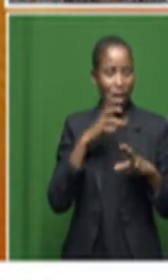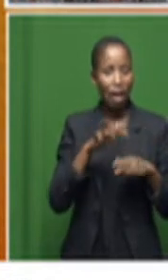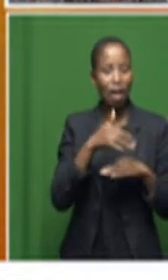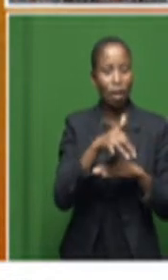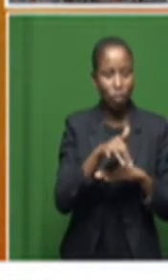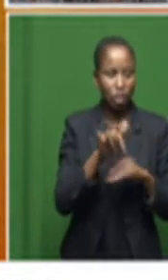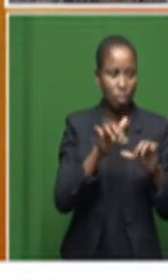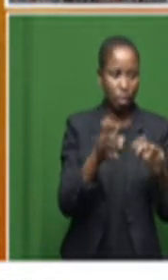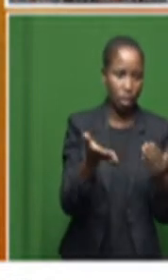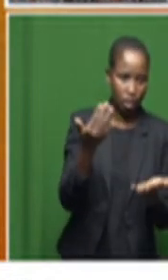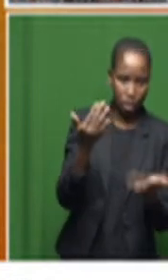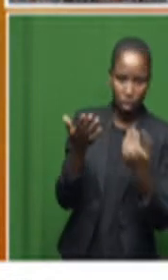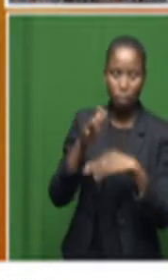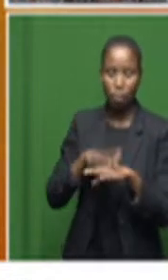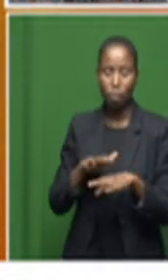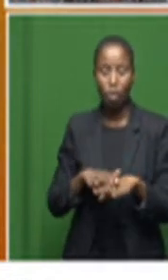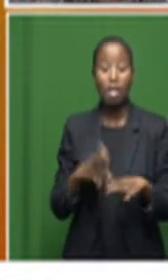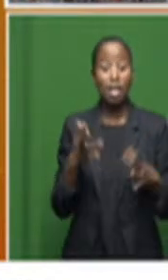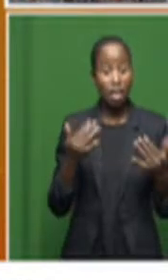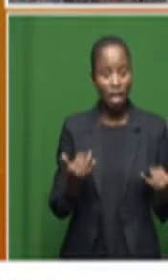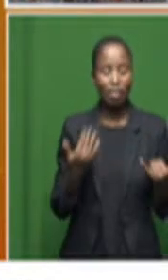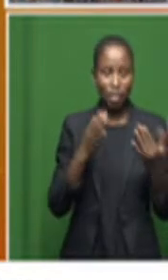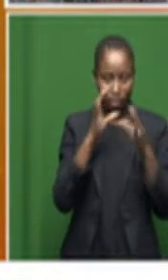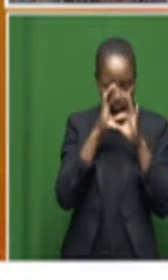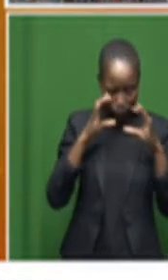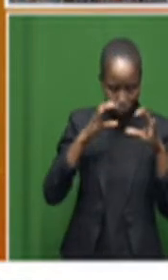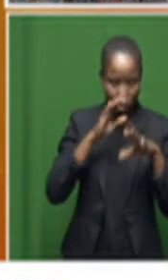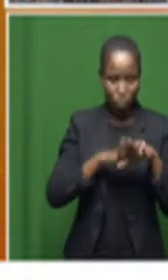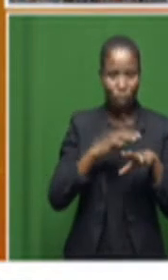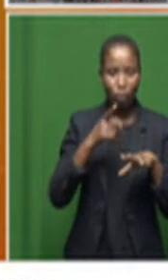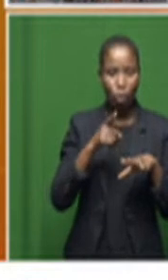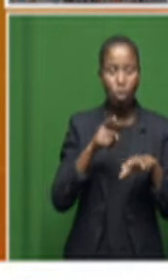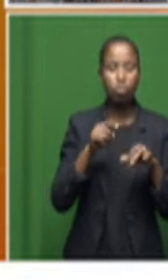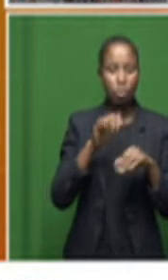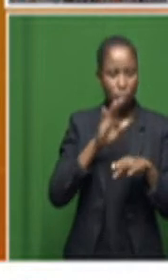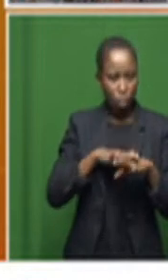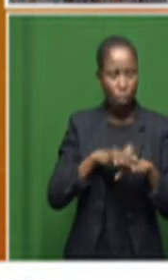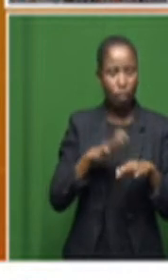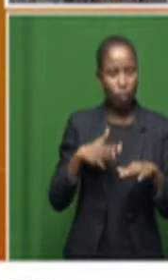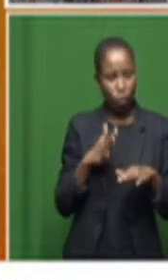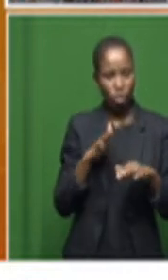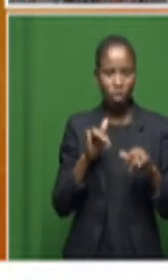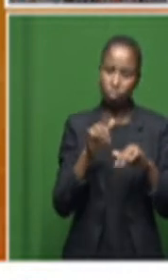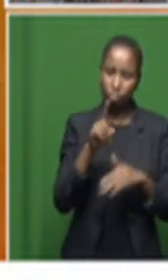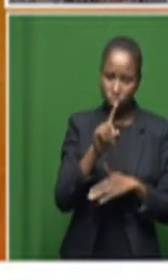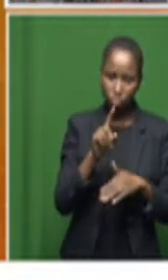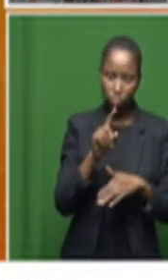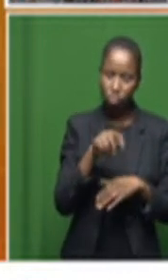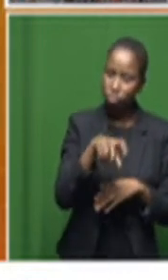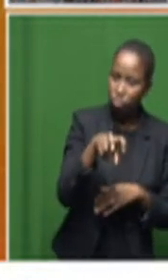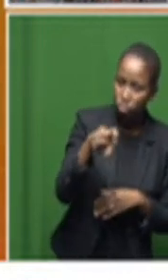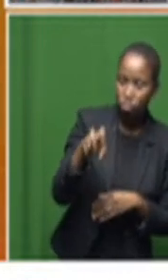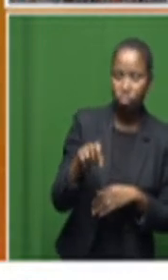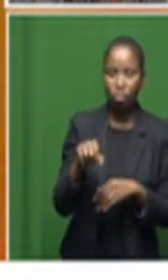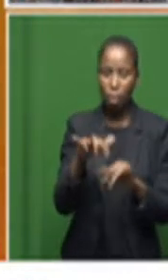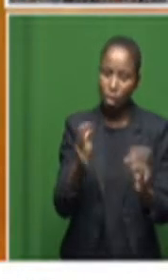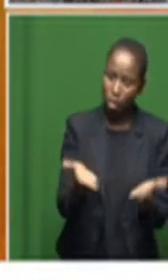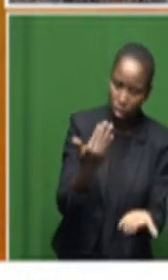in time, there's a high focus in terms of the outreach, and there are 6 arms that we have